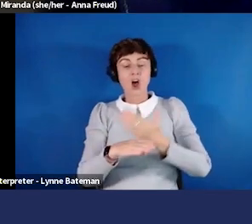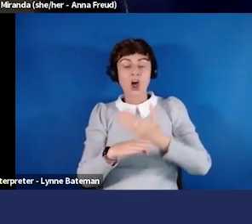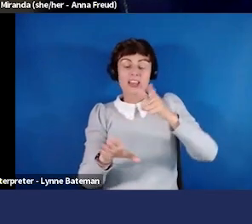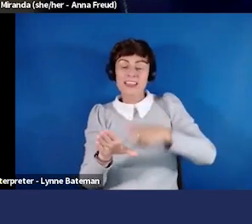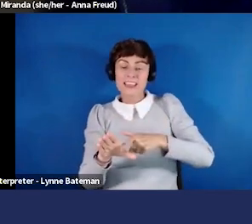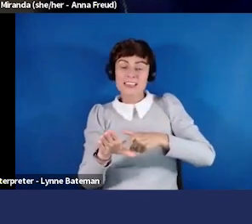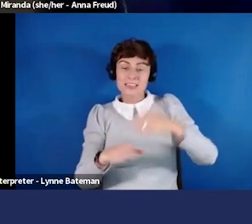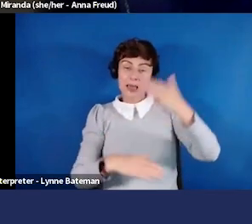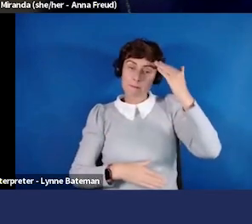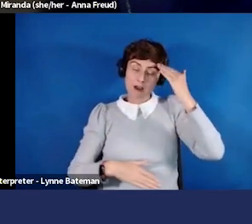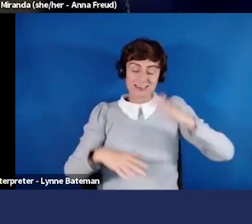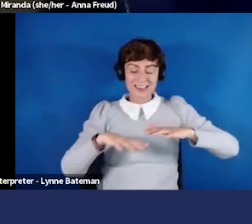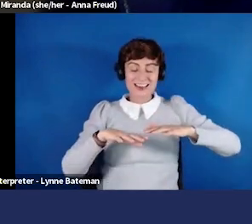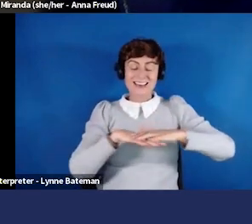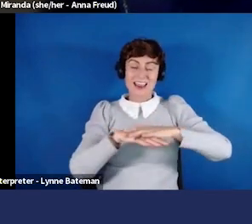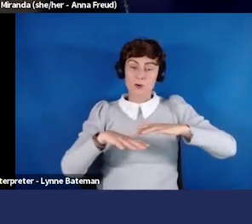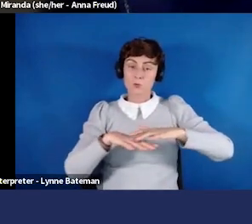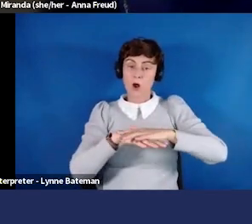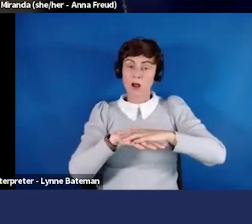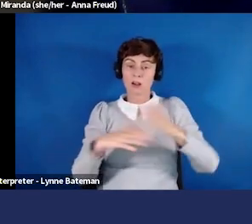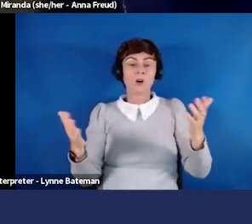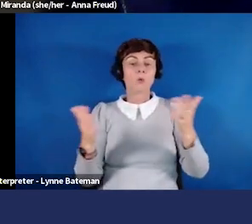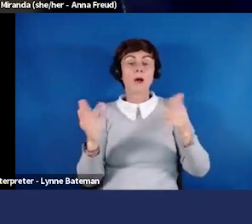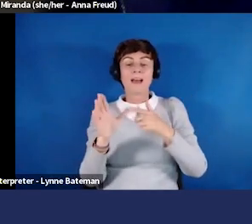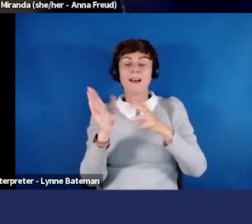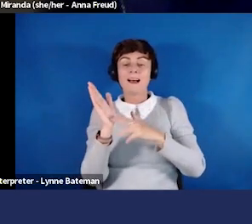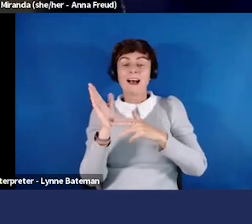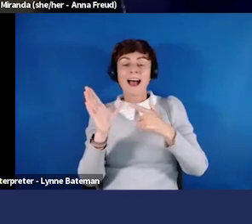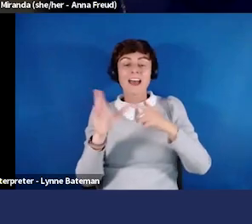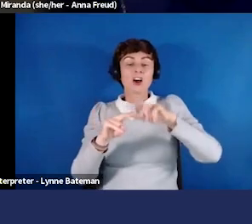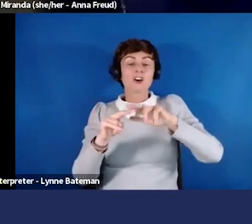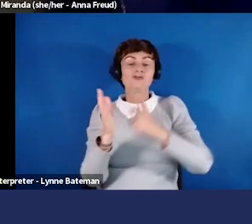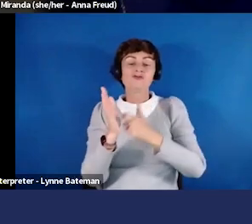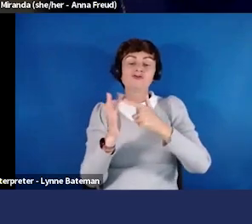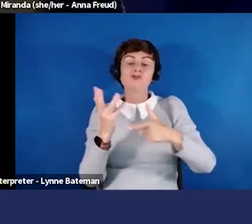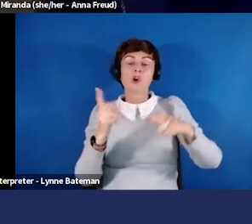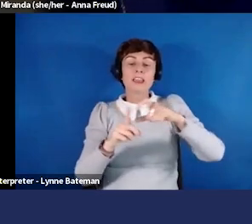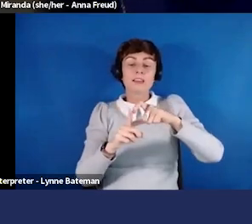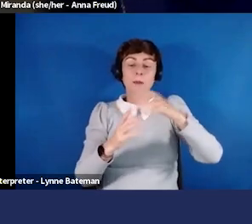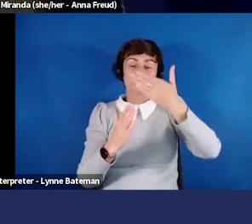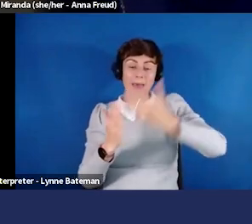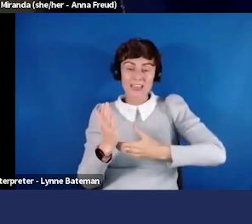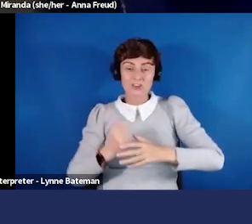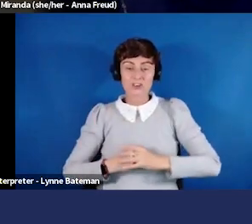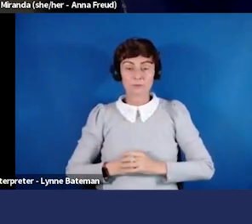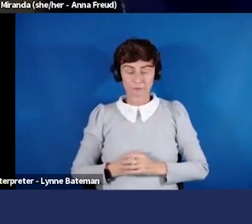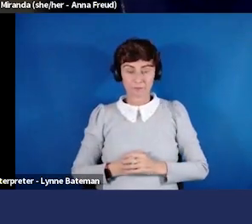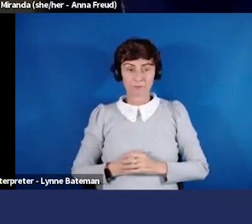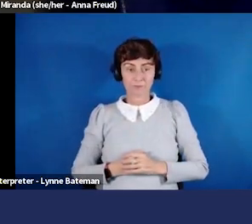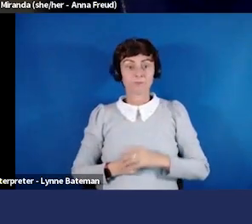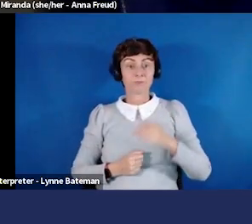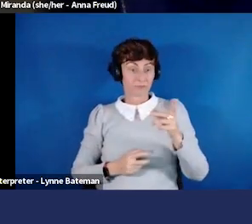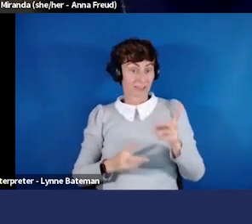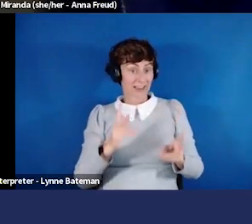network website, which is hosted on the Anna Freud page. Here are some clips from the resource so you can